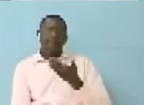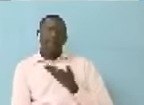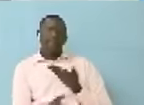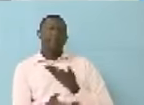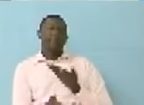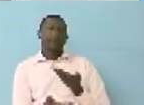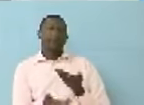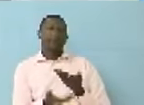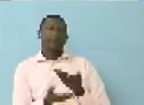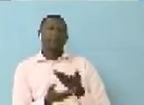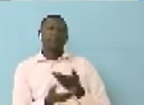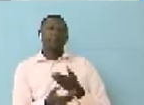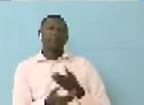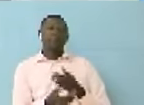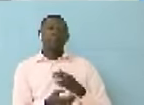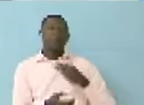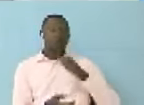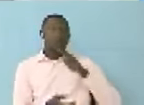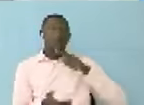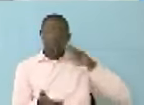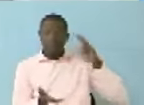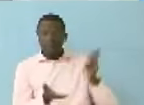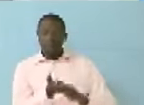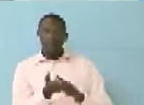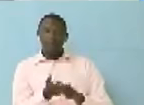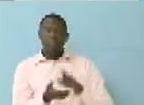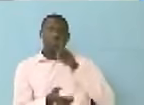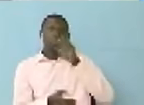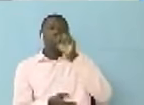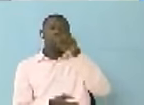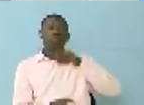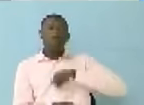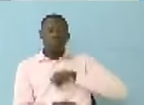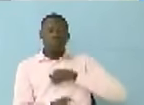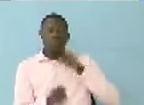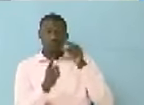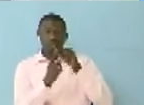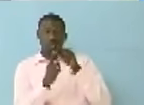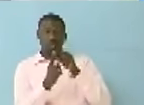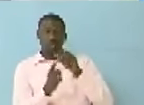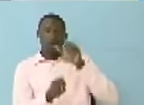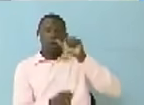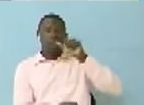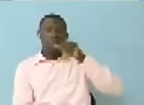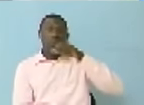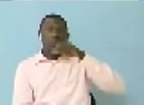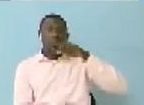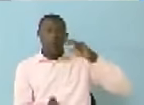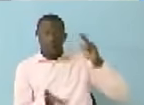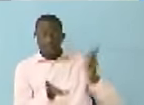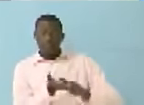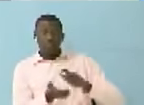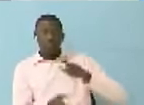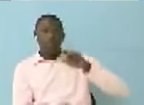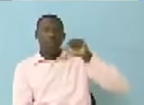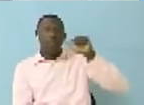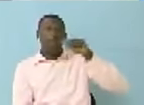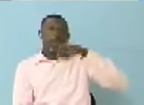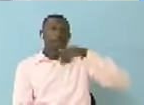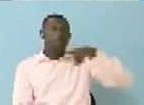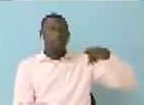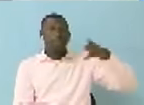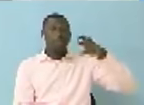je alda kordala. Was approved, your own word, approved by the president. Comme il défend y a fanya même président fanya le